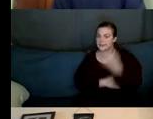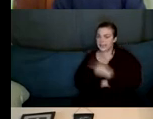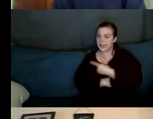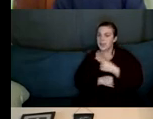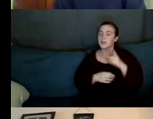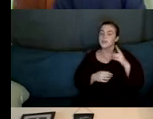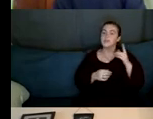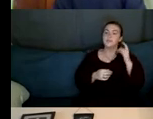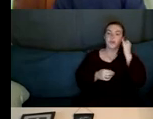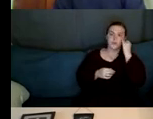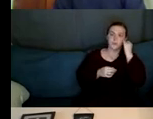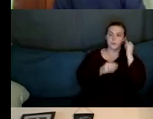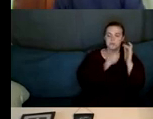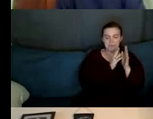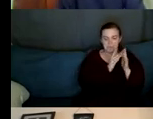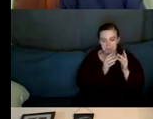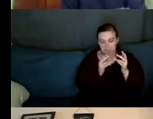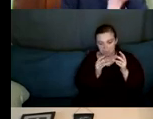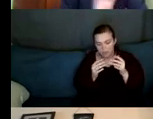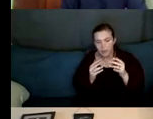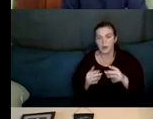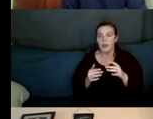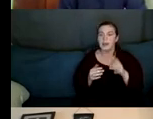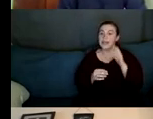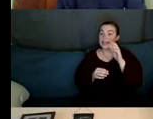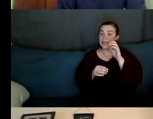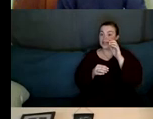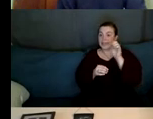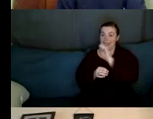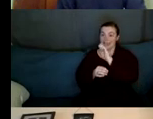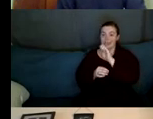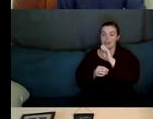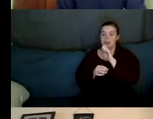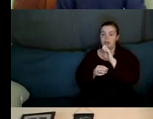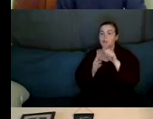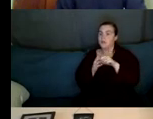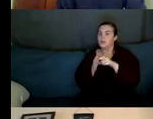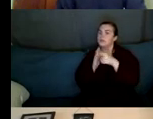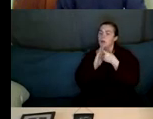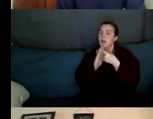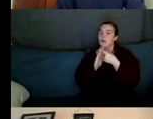day, so probably our East Kingdom folks, our East Coast kingdoms are going to start things off.